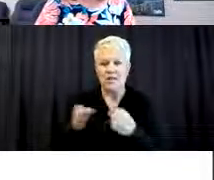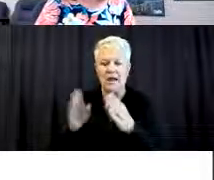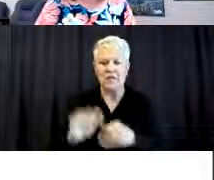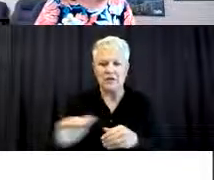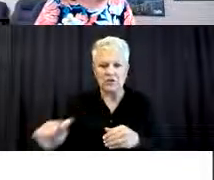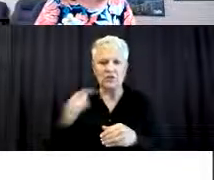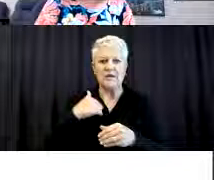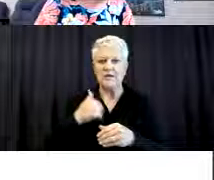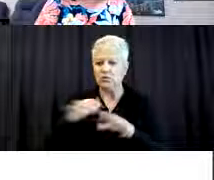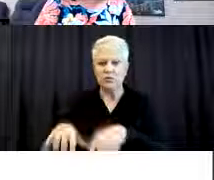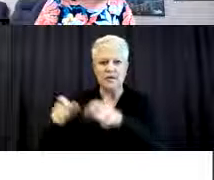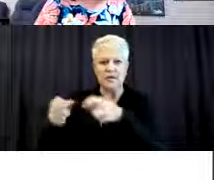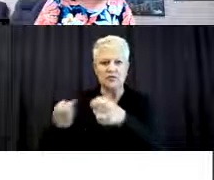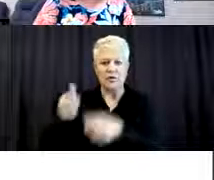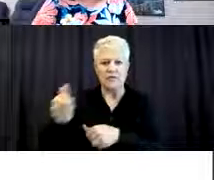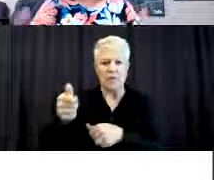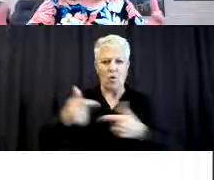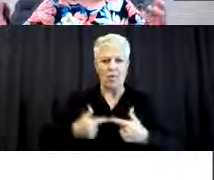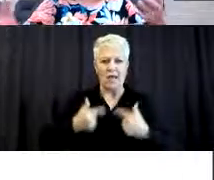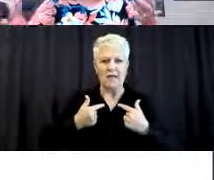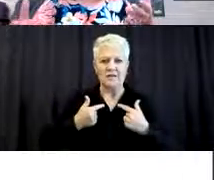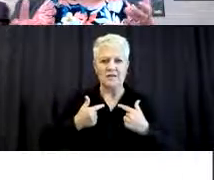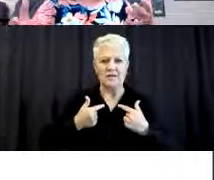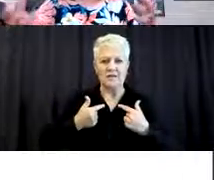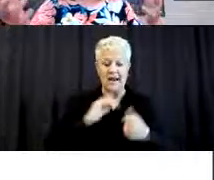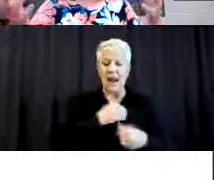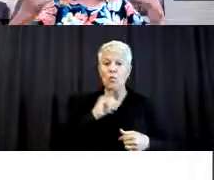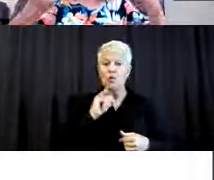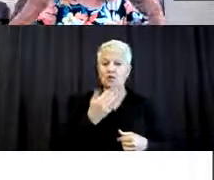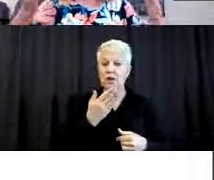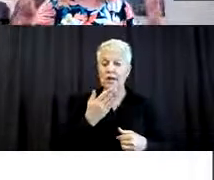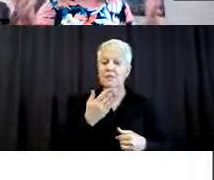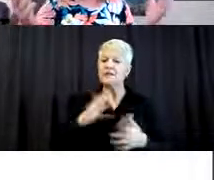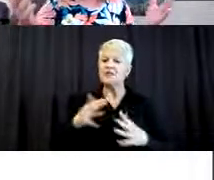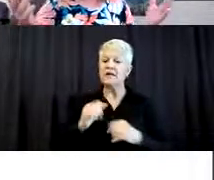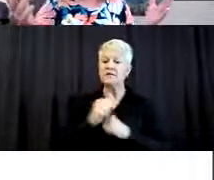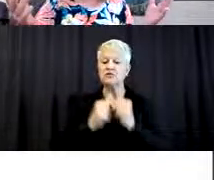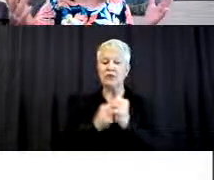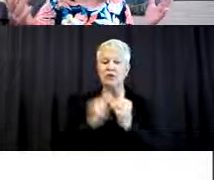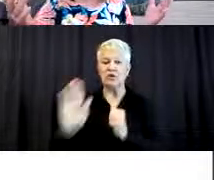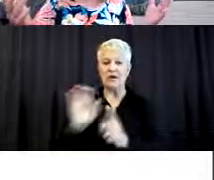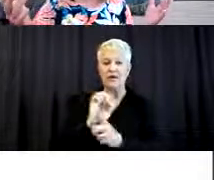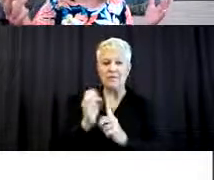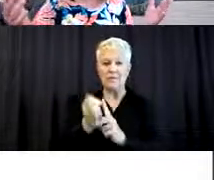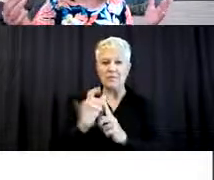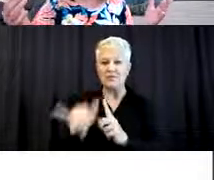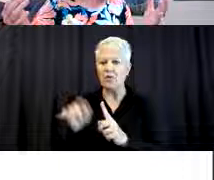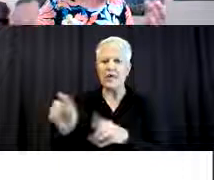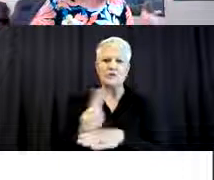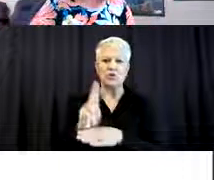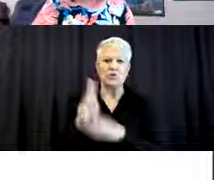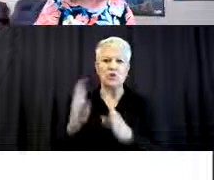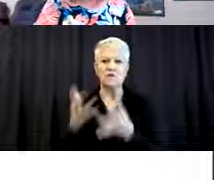to take control of their own lives. And our job is to kind of structure the environment so that it is